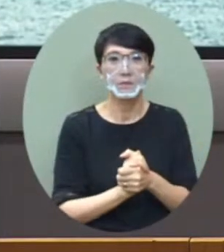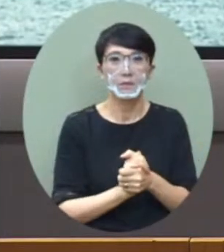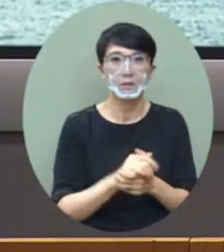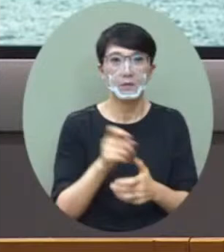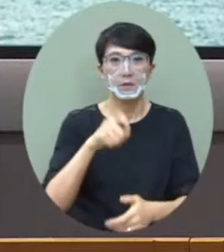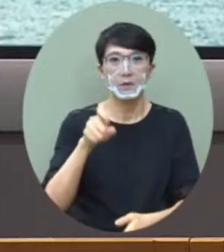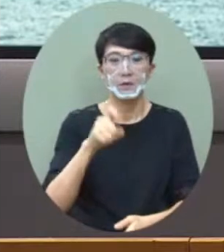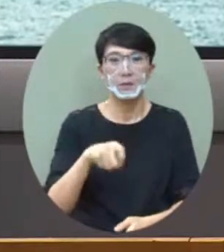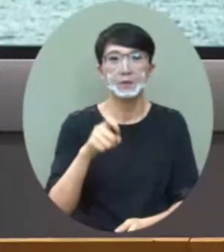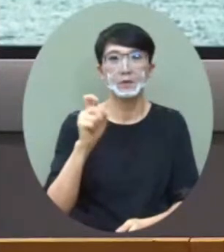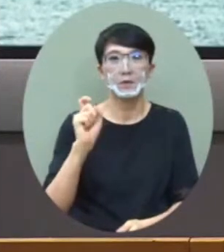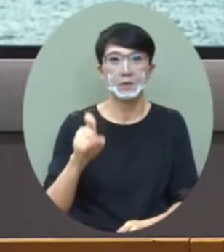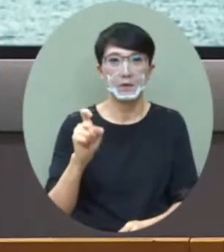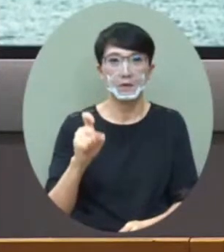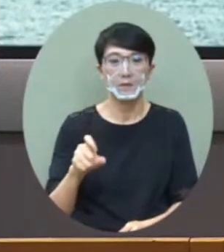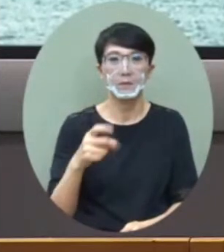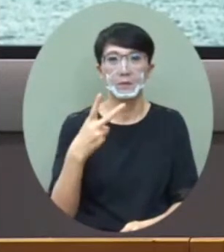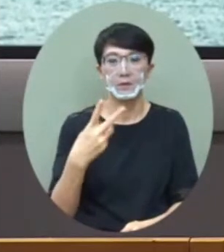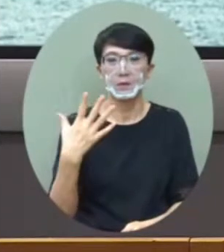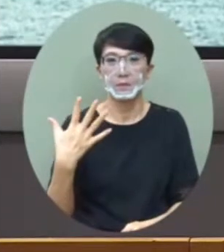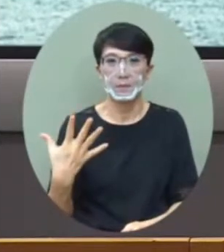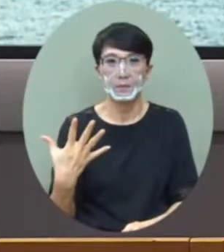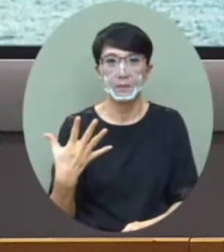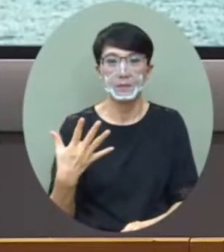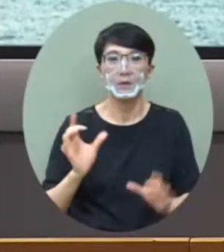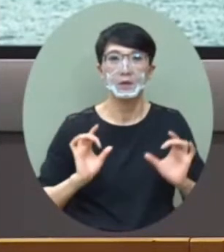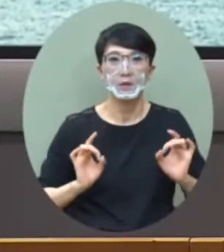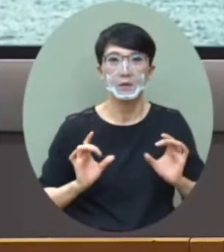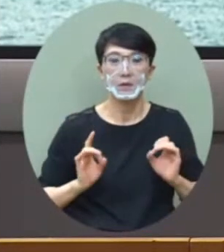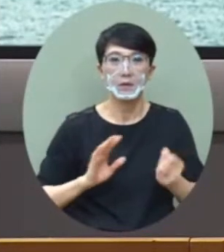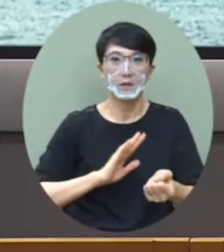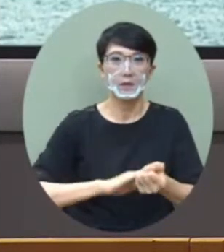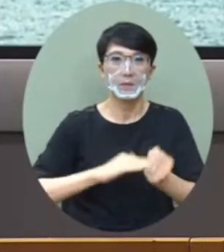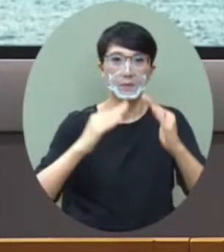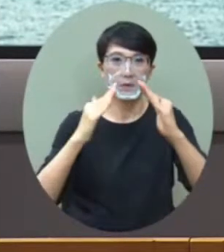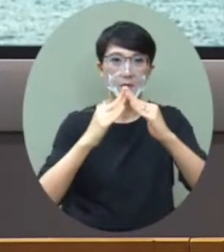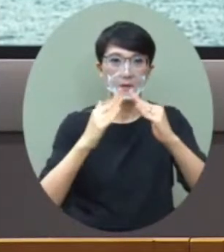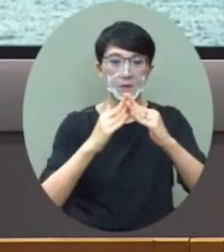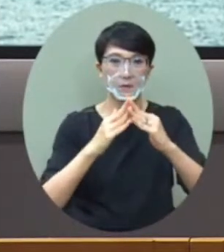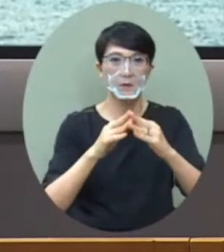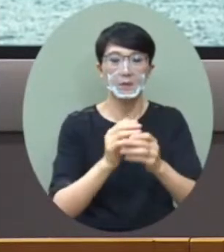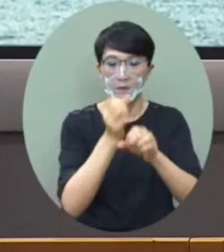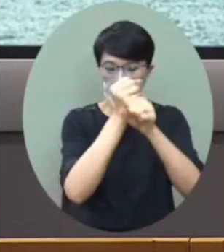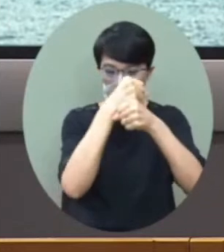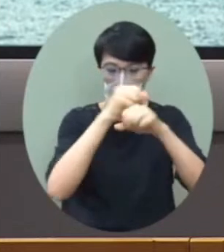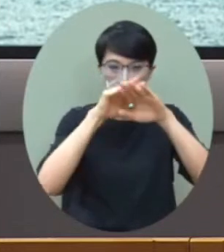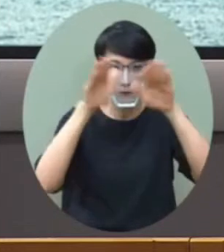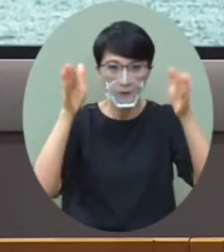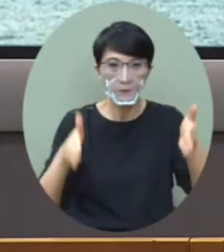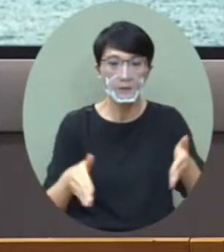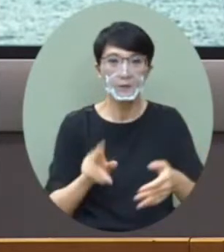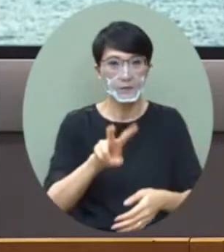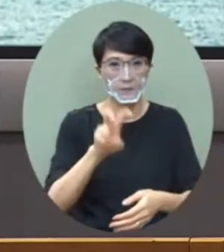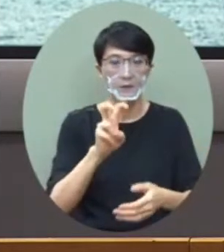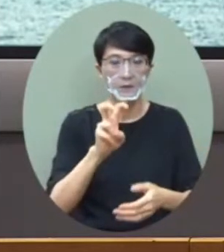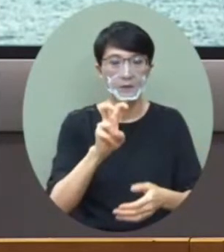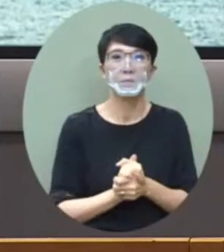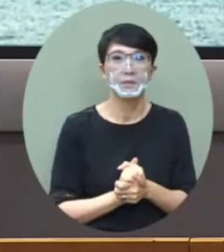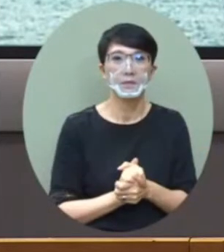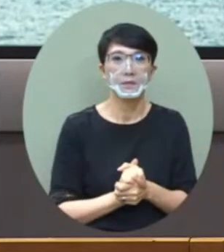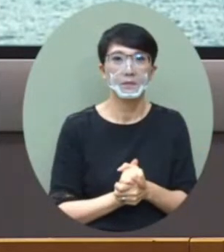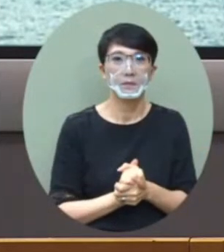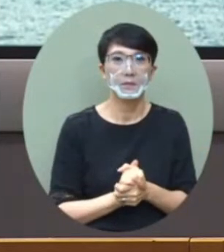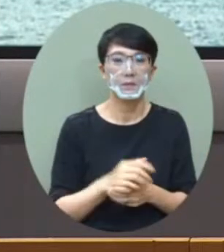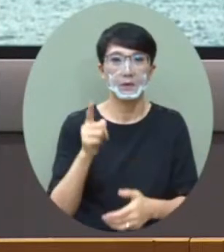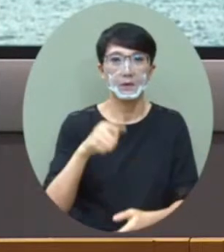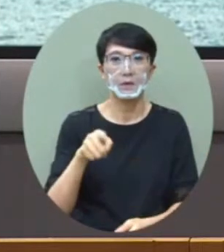Health Laboratory of Department of Health, and 9,925 by private laboratories.